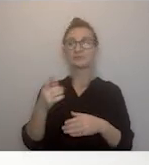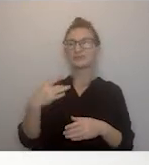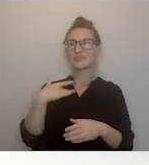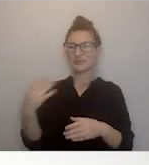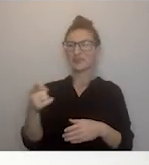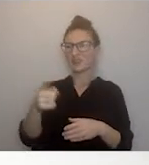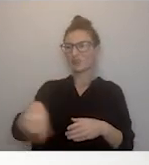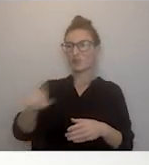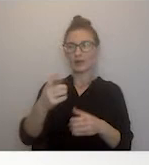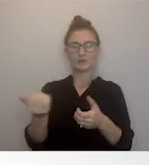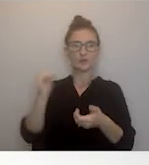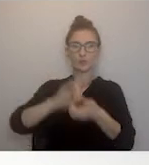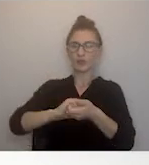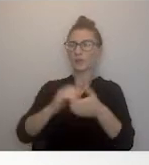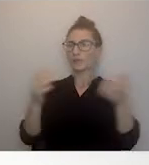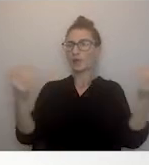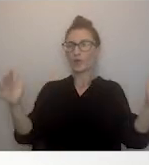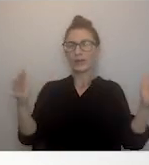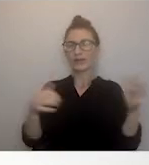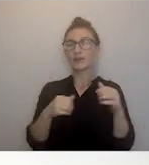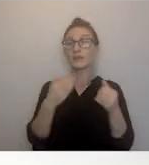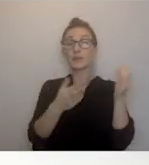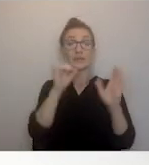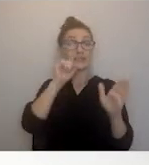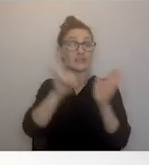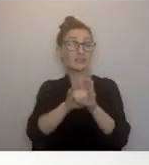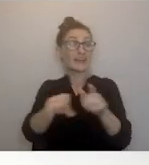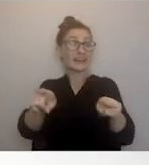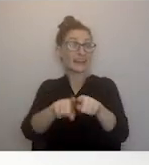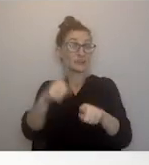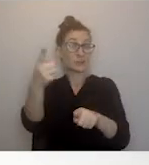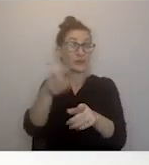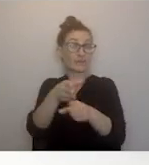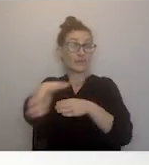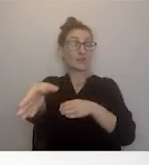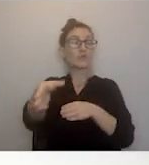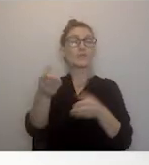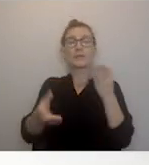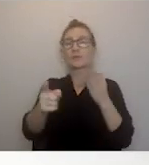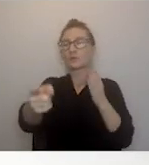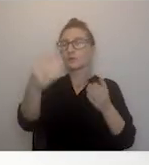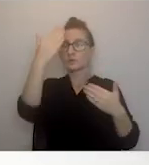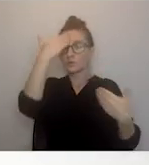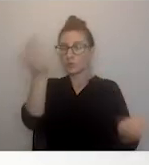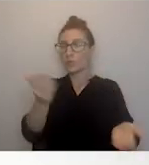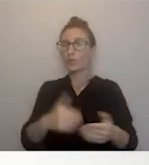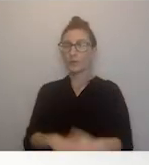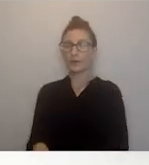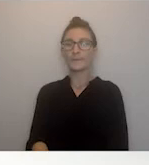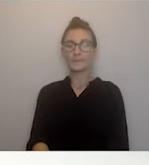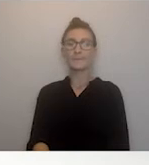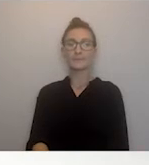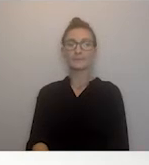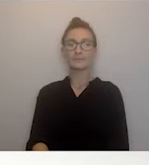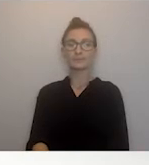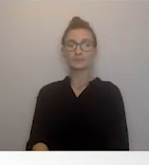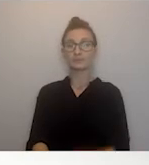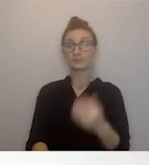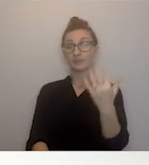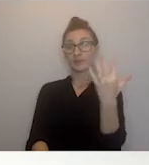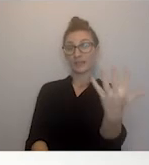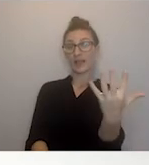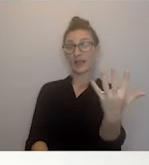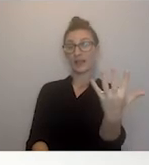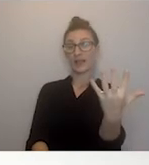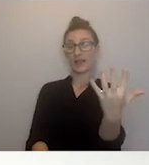because you're probably doing work within one of these fields and you're already being identified as one of these fields, but you might not know that that's how you're being classified.